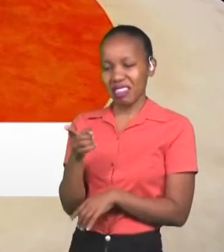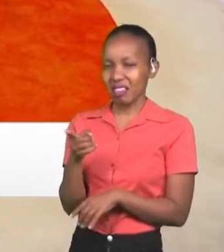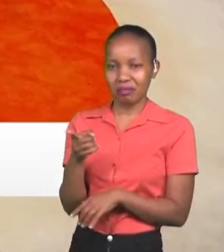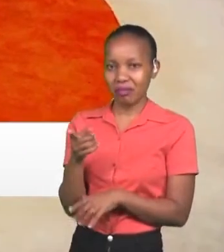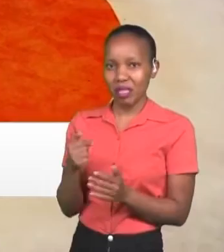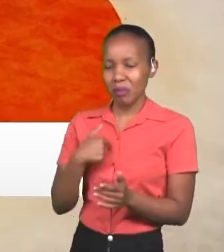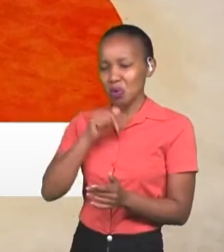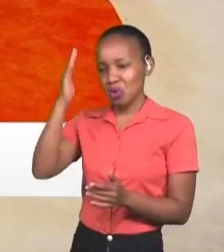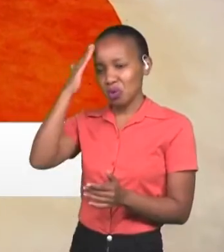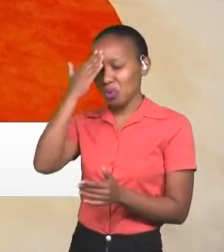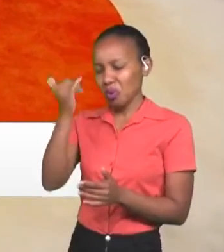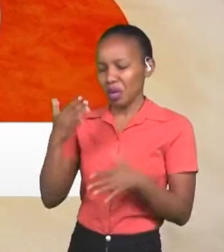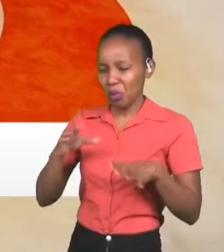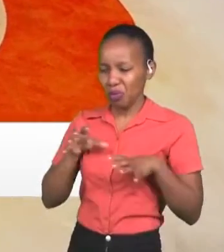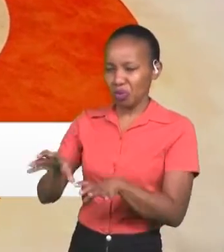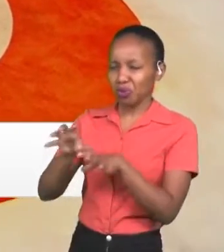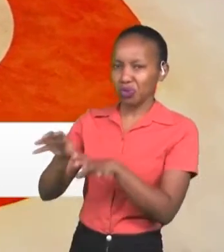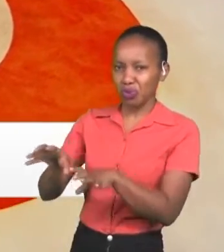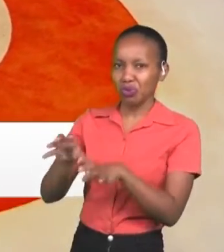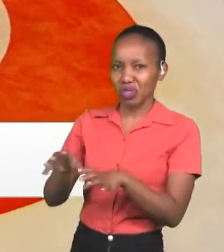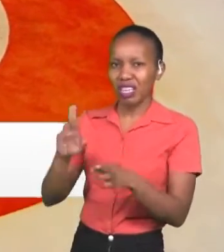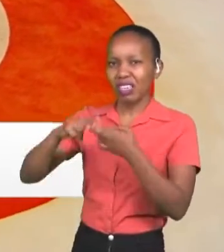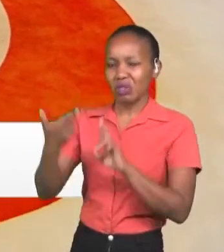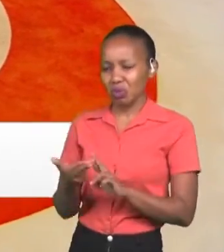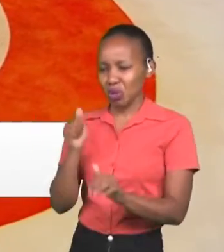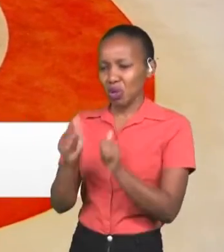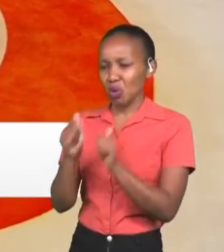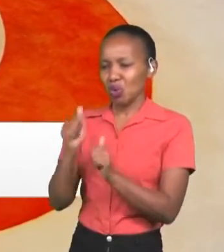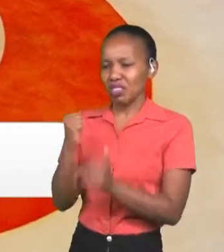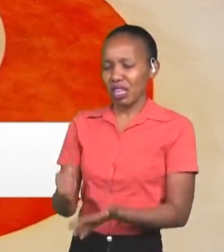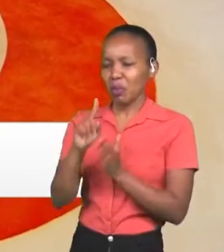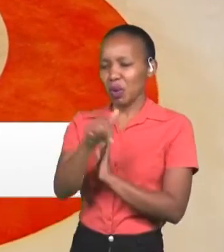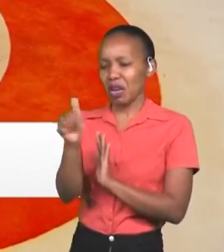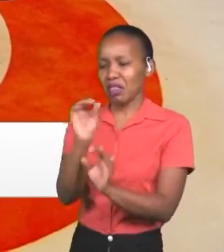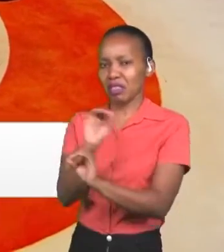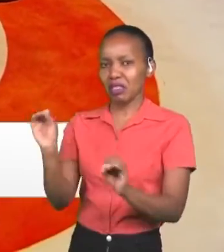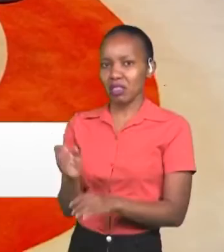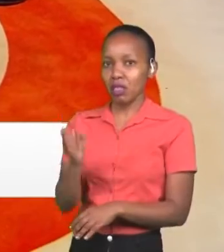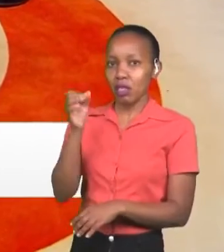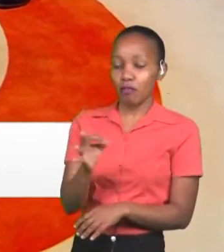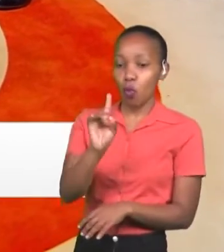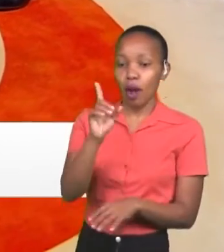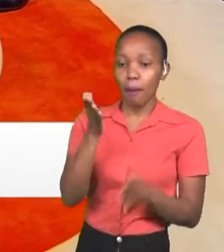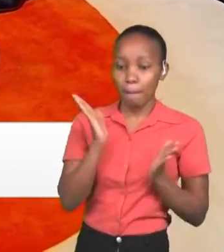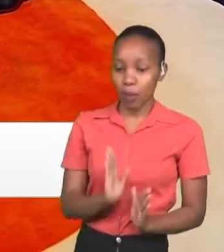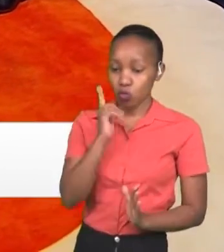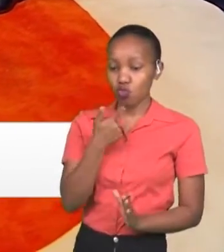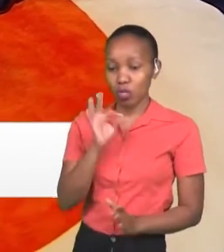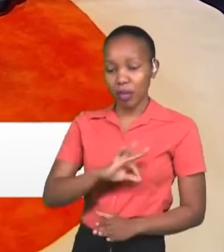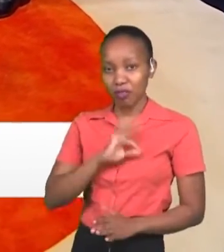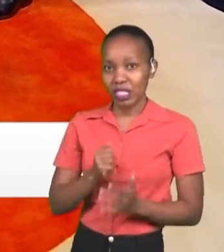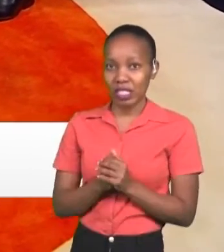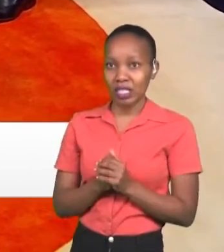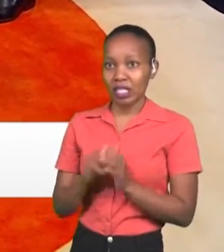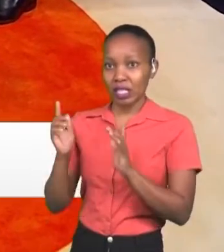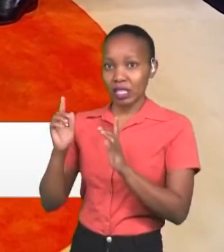I don't even know why people force the relationships mm-hmm. that are not building each other. Okay. If it's ni mtu mmoja tu ana benefit, mm-hmm. at the